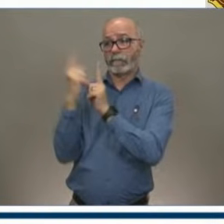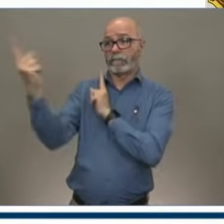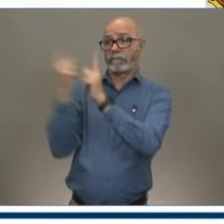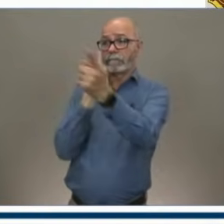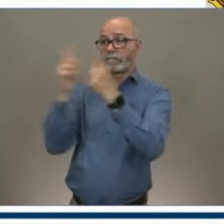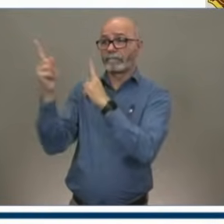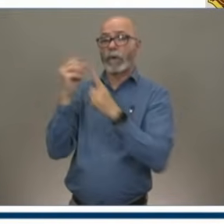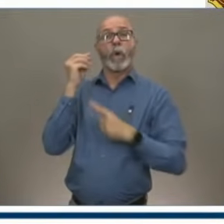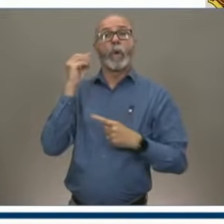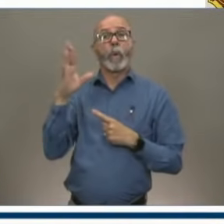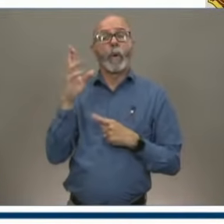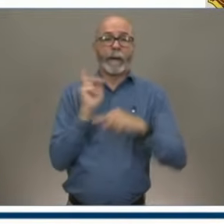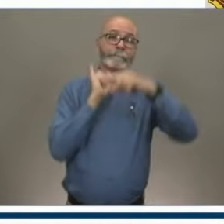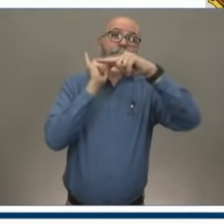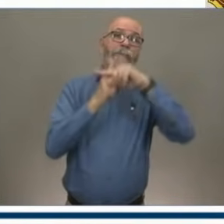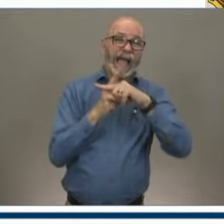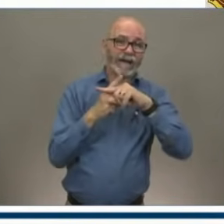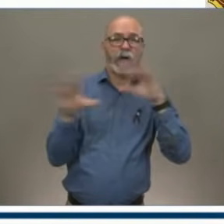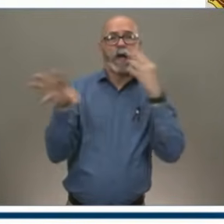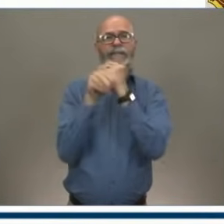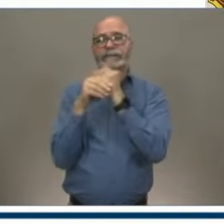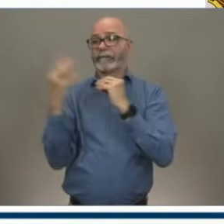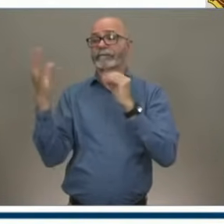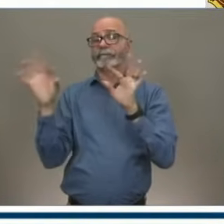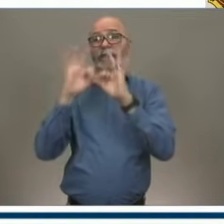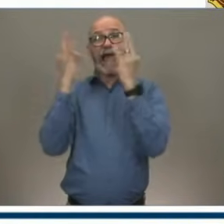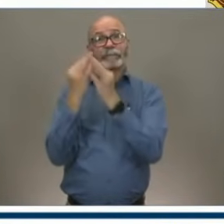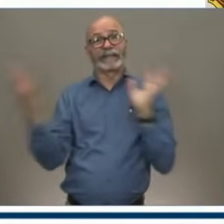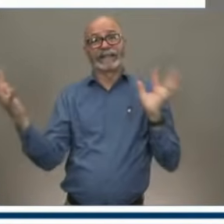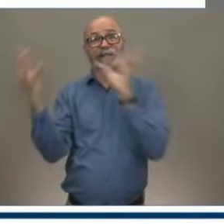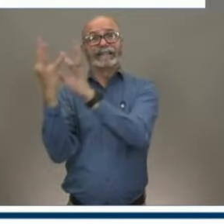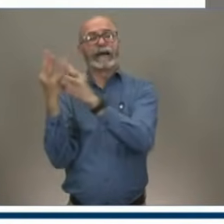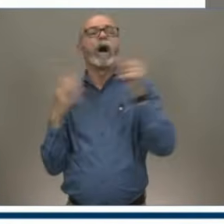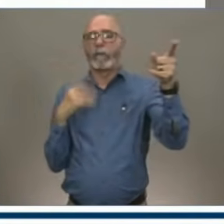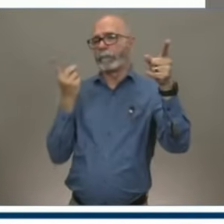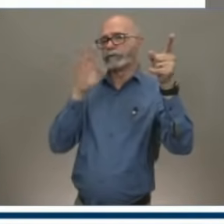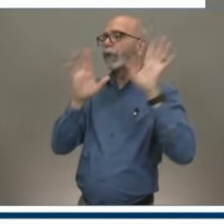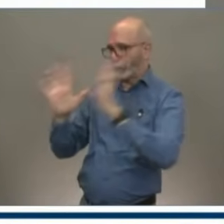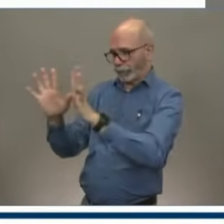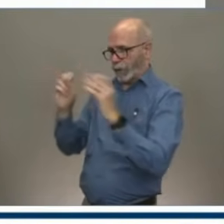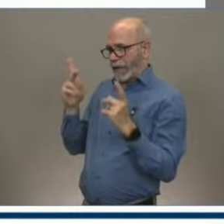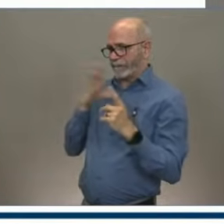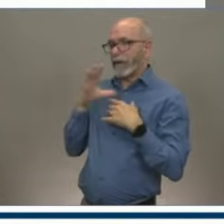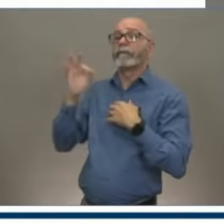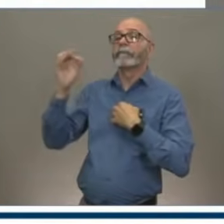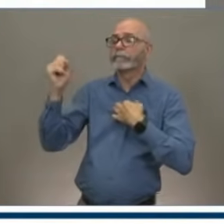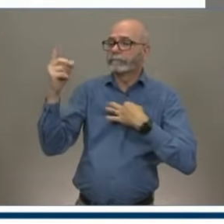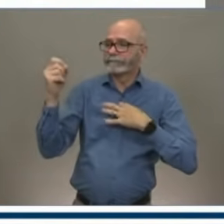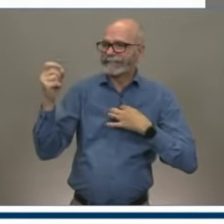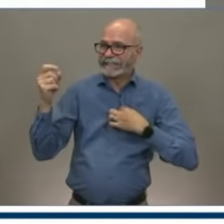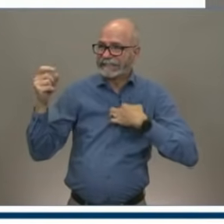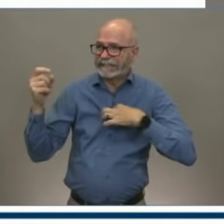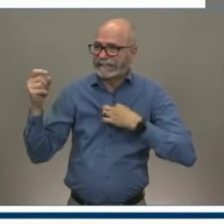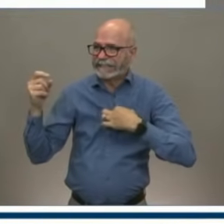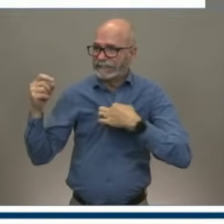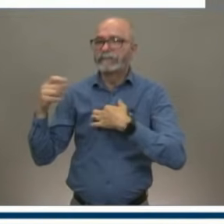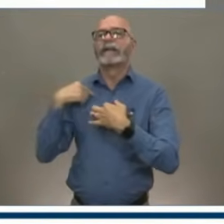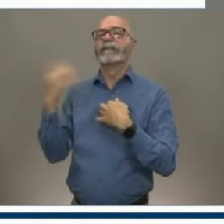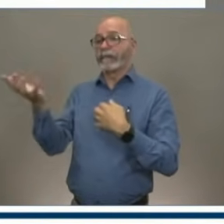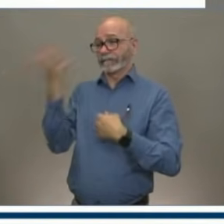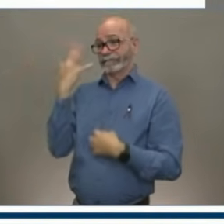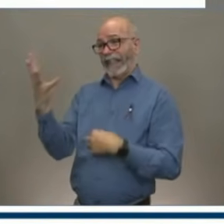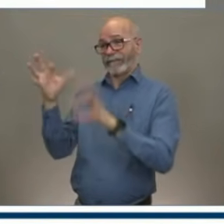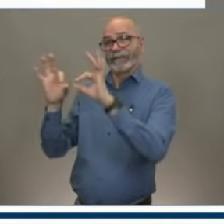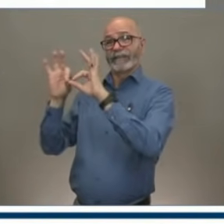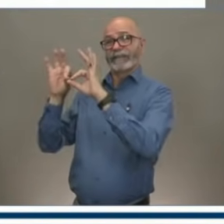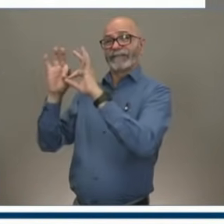members? So there's without two. social distancing? Yeah, there's 2. Within a household, we did not want to penalize larger size families and put just